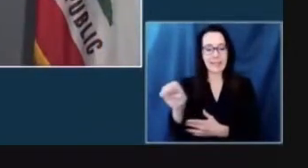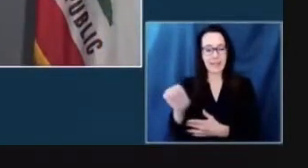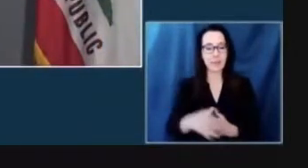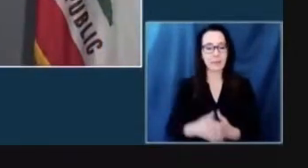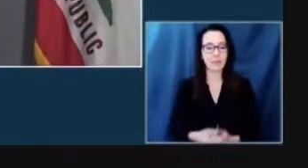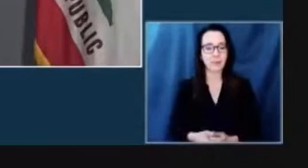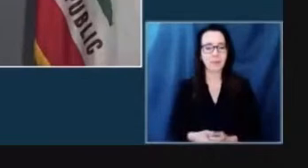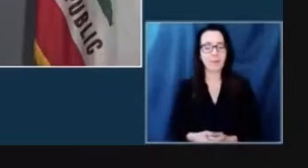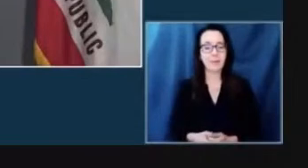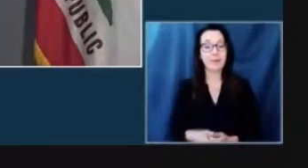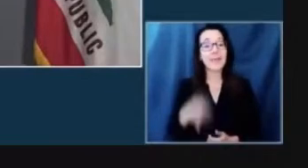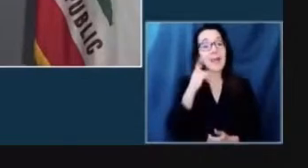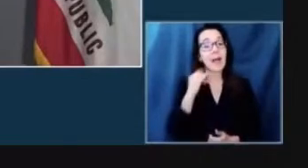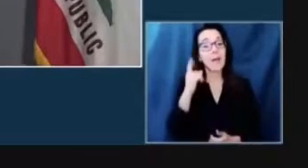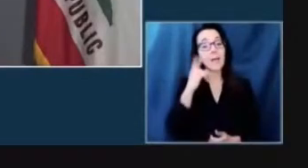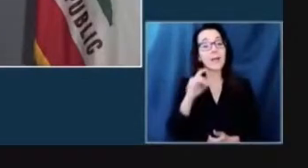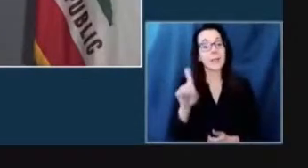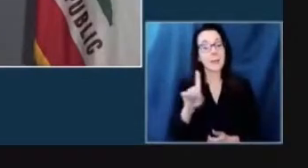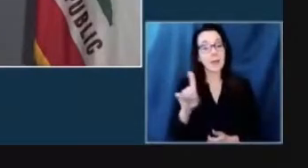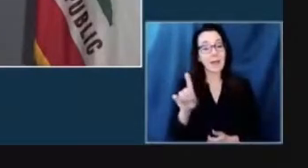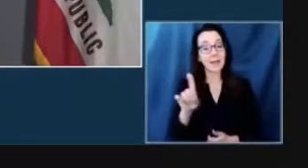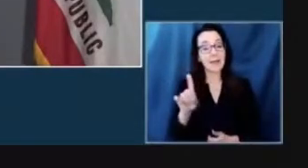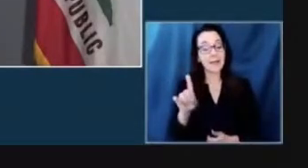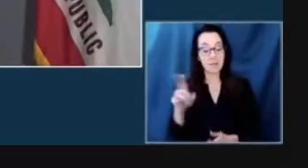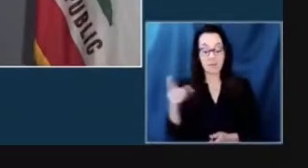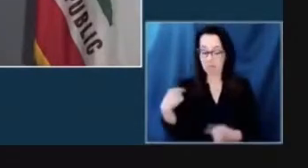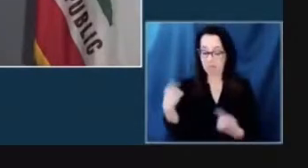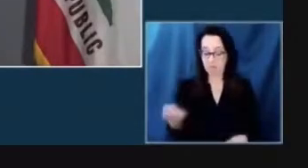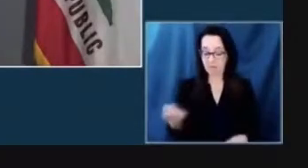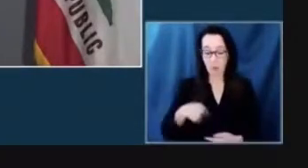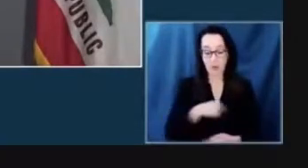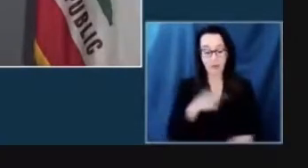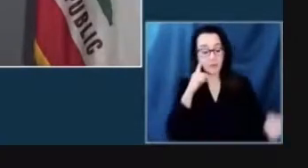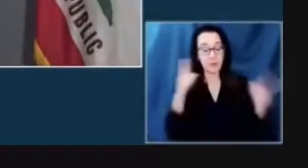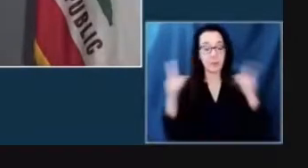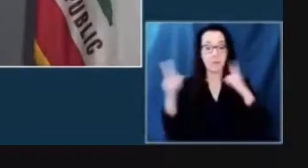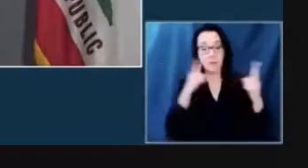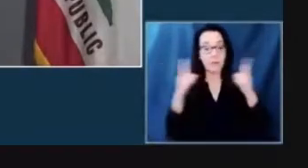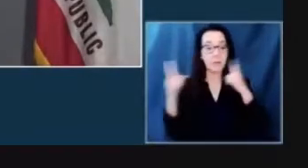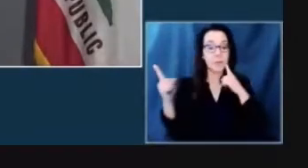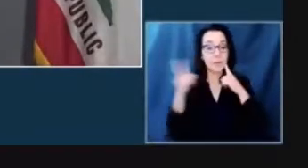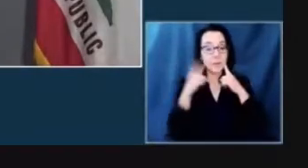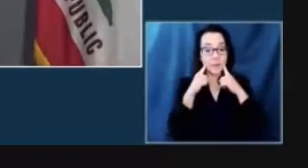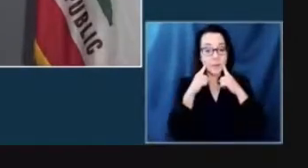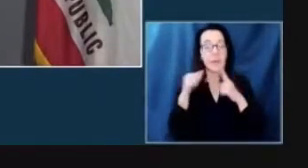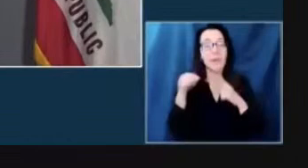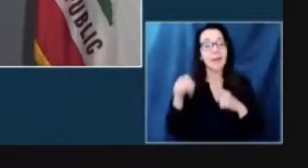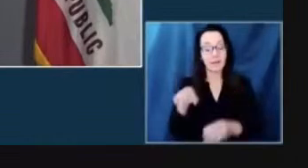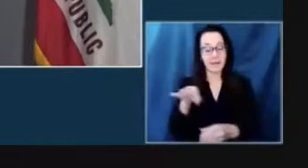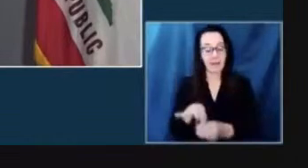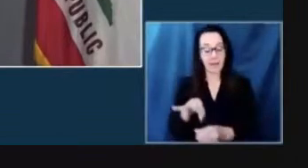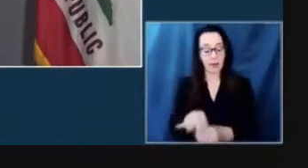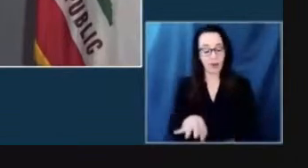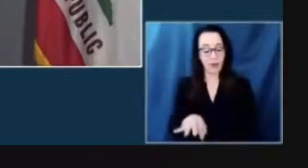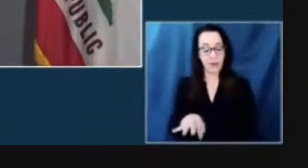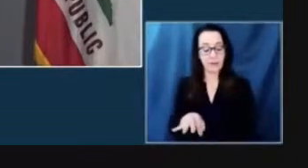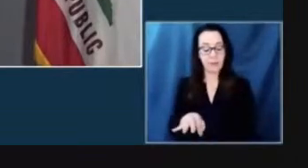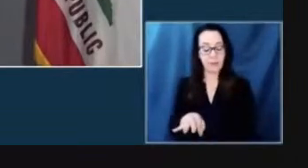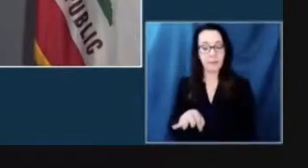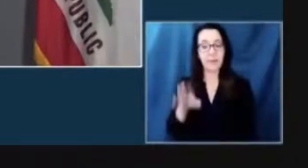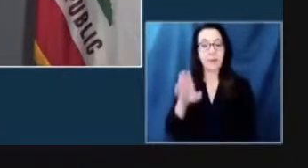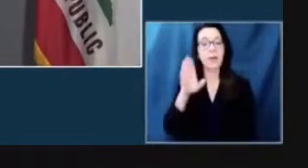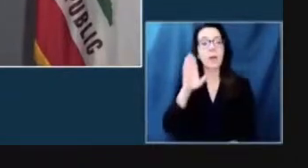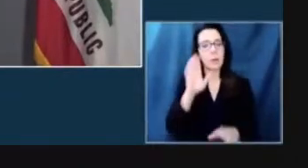California Democrats, we've been hearing about how this election is going to be